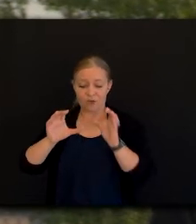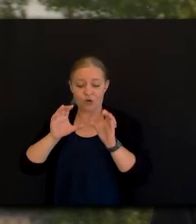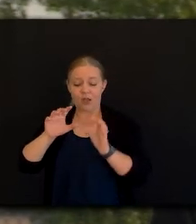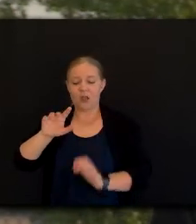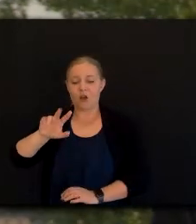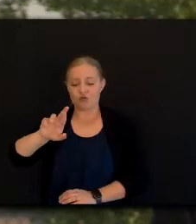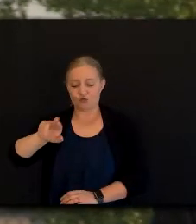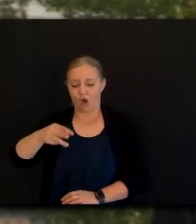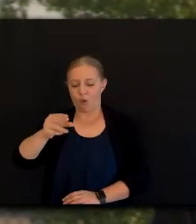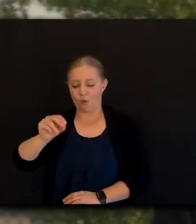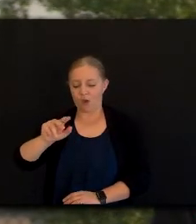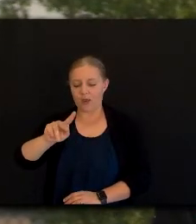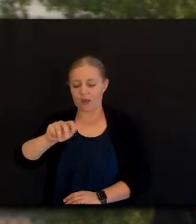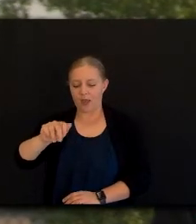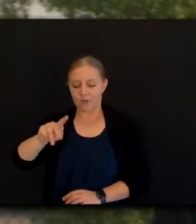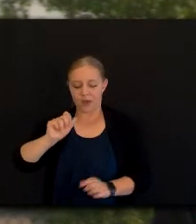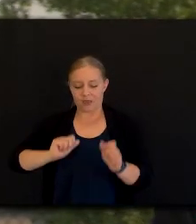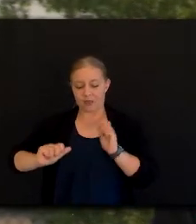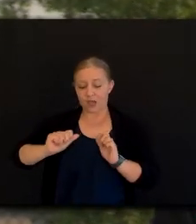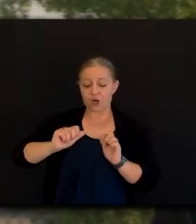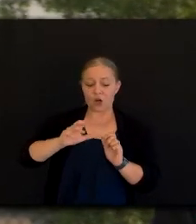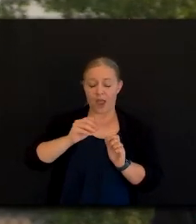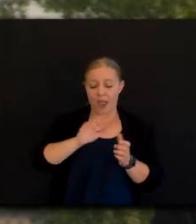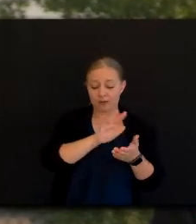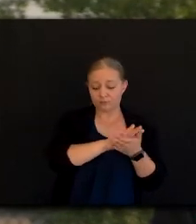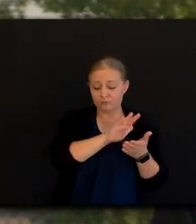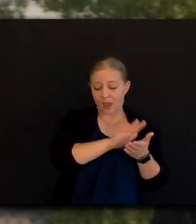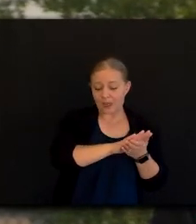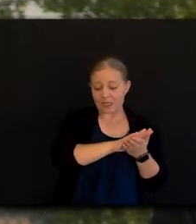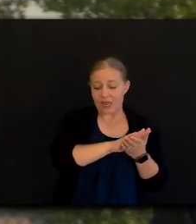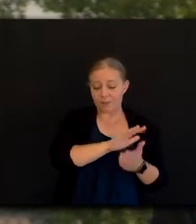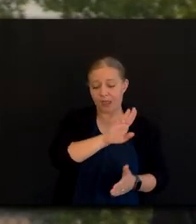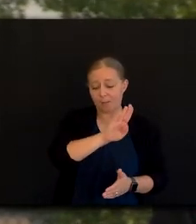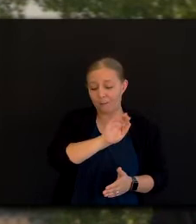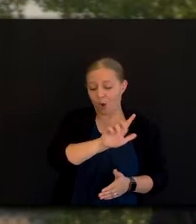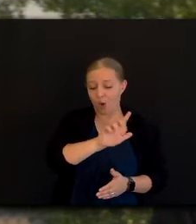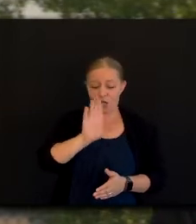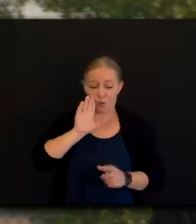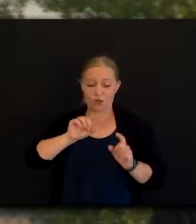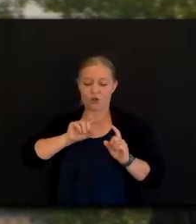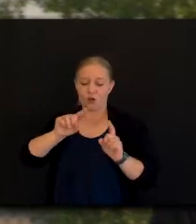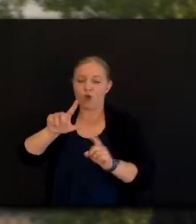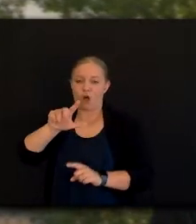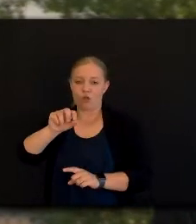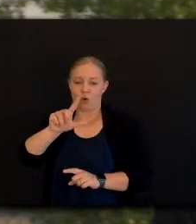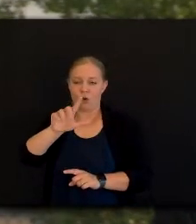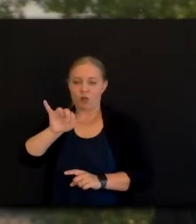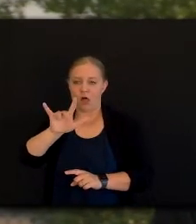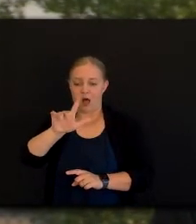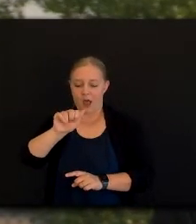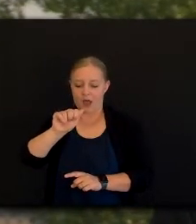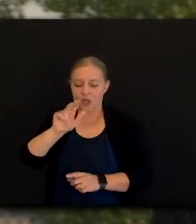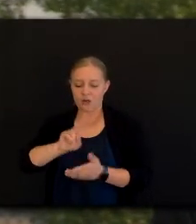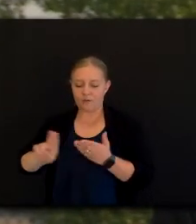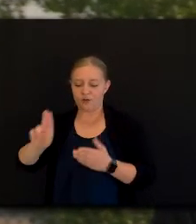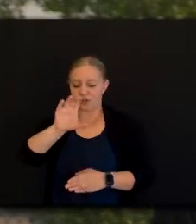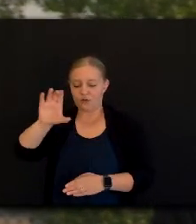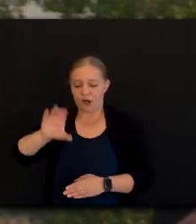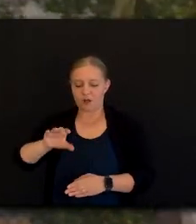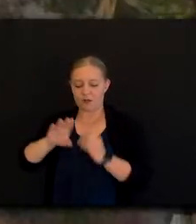Loyola University in Chicago this fall and major in philosophy with an emphasis in social justice in the pre-law track.